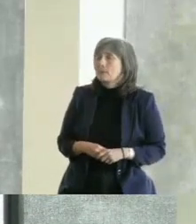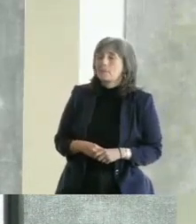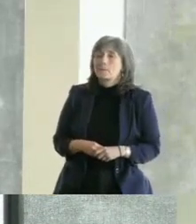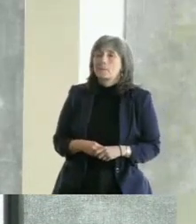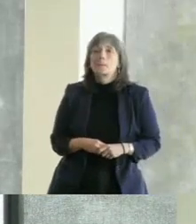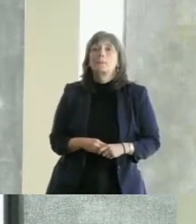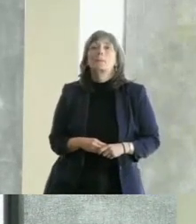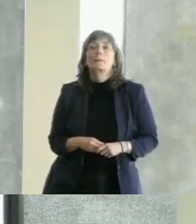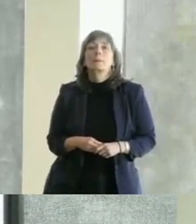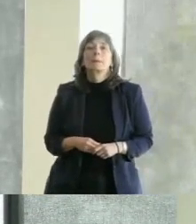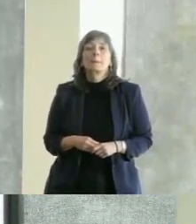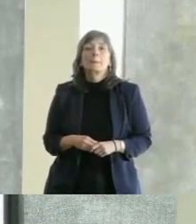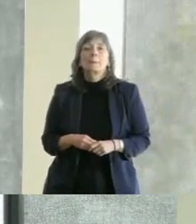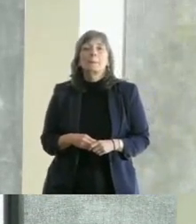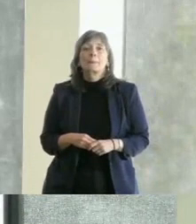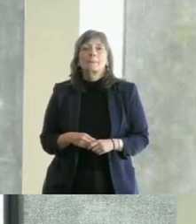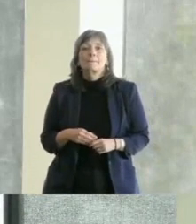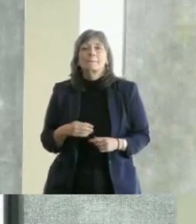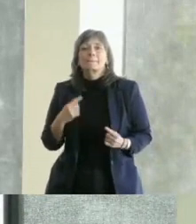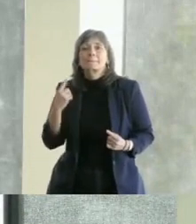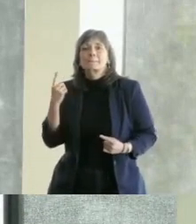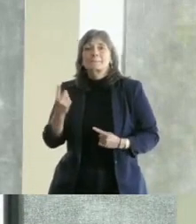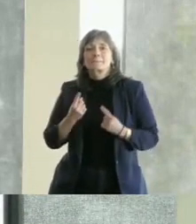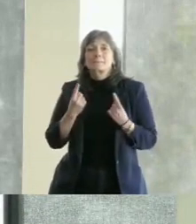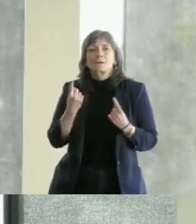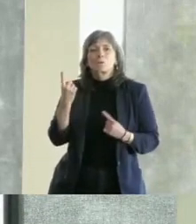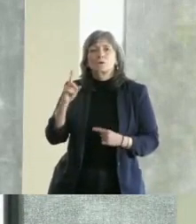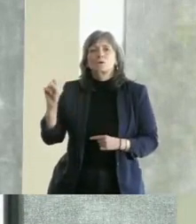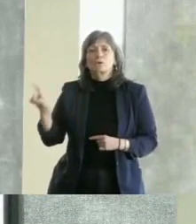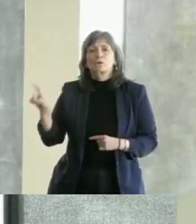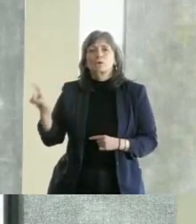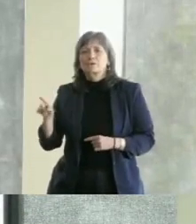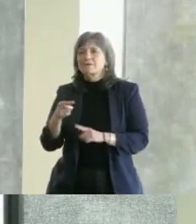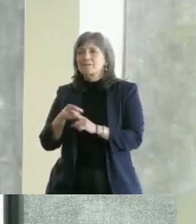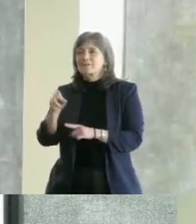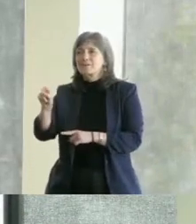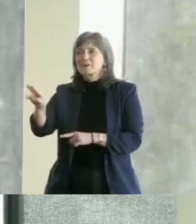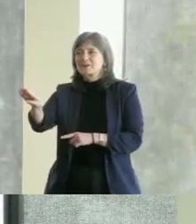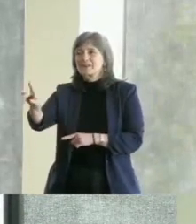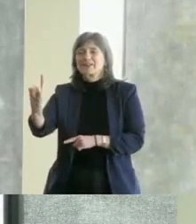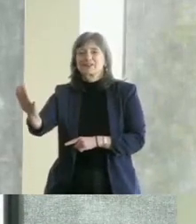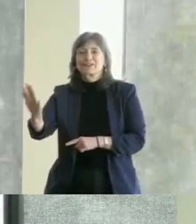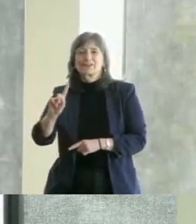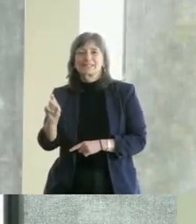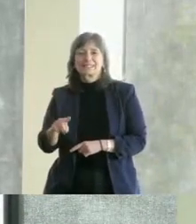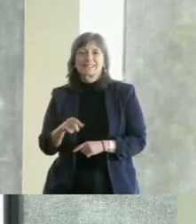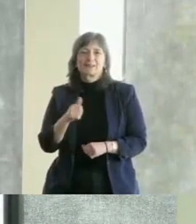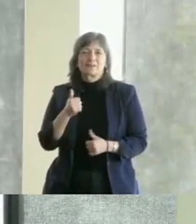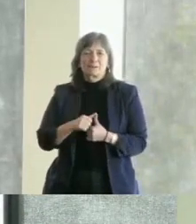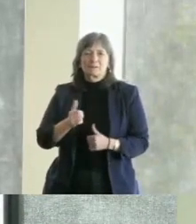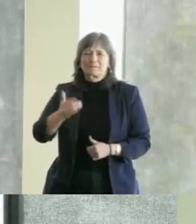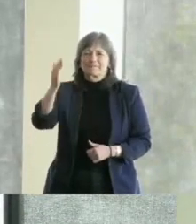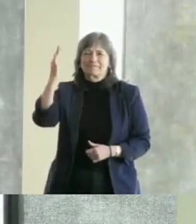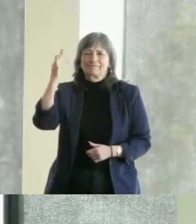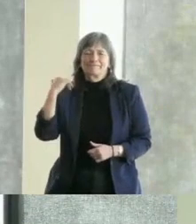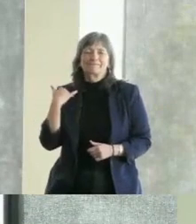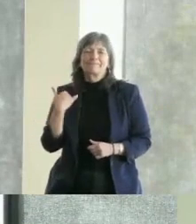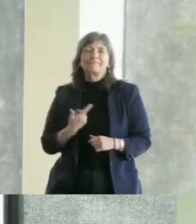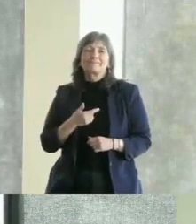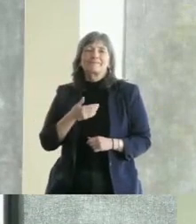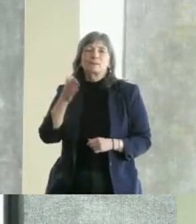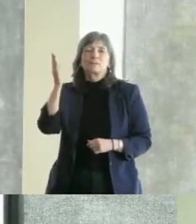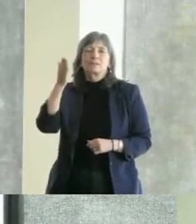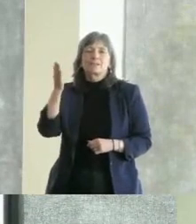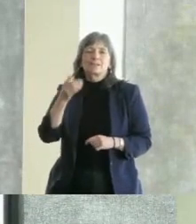you. Just picking up on the question from our friend from New Brunswick there. I remember years ago, I was at a presentation